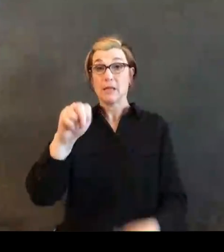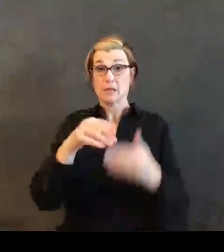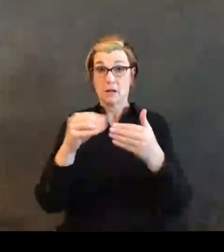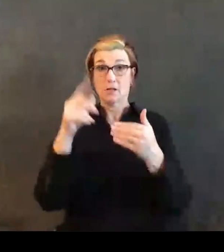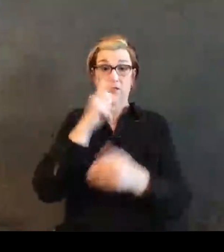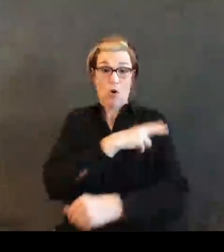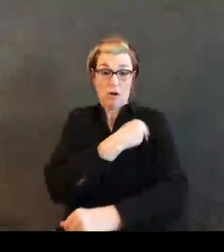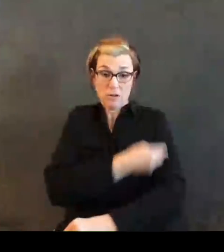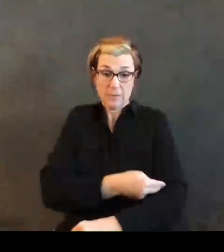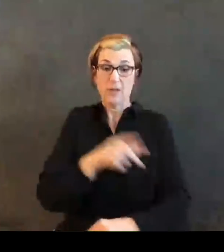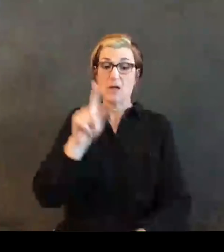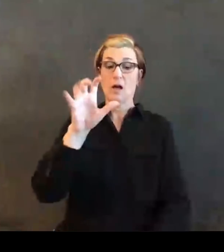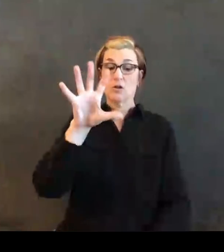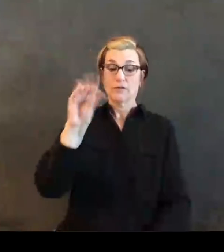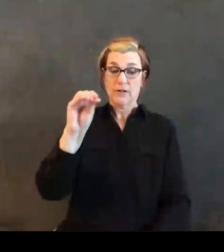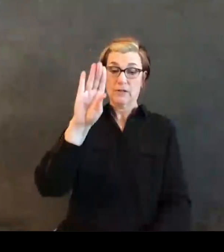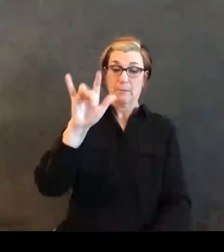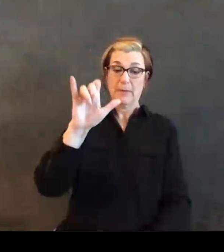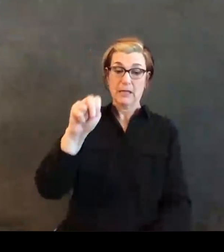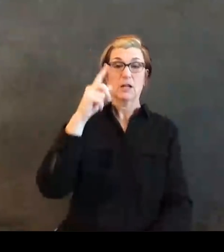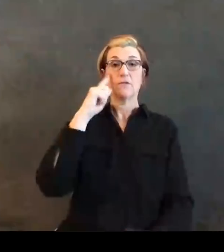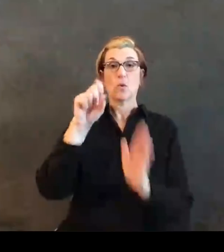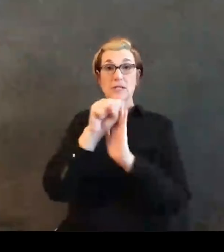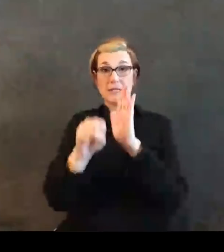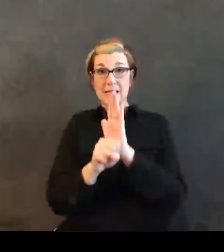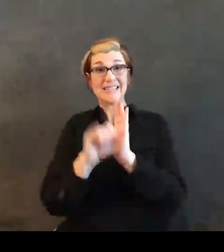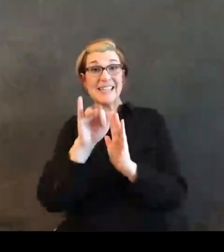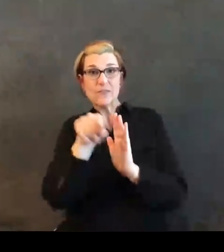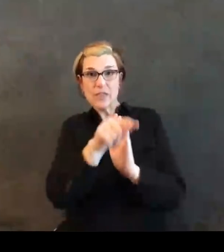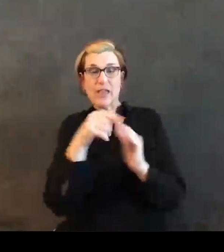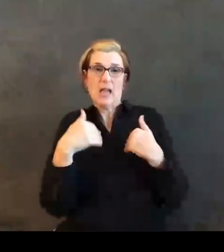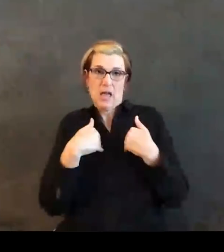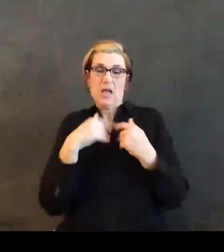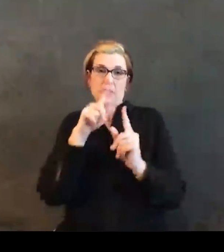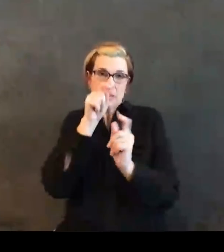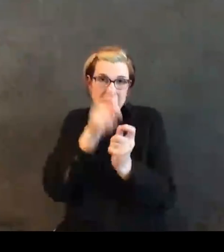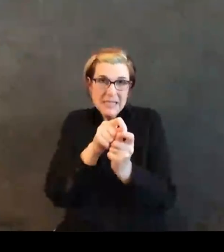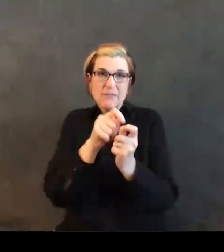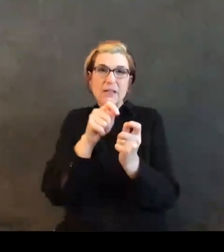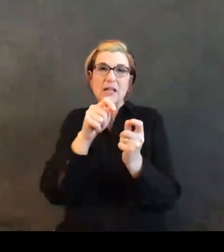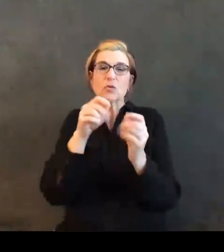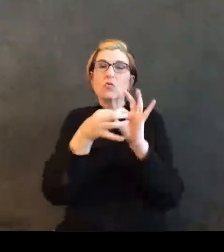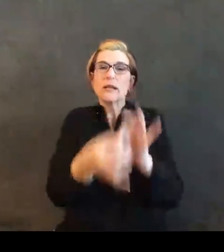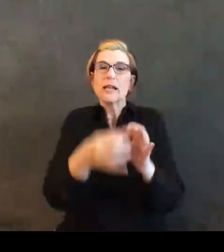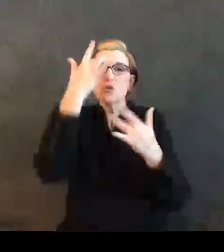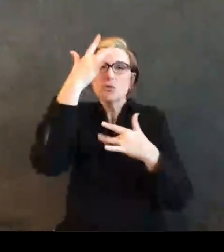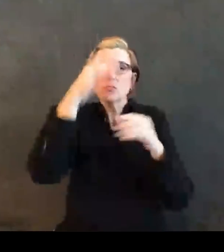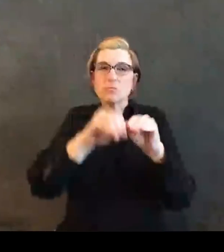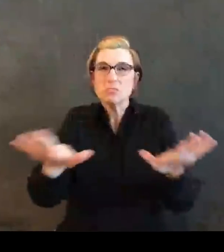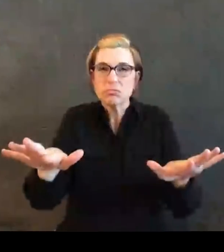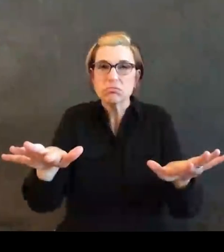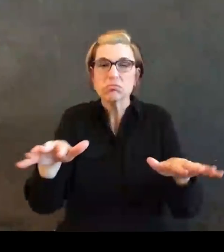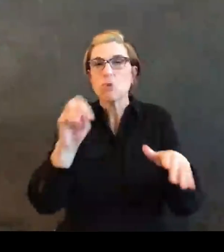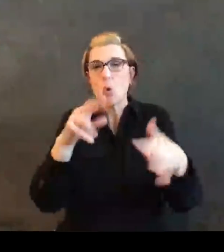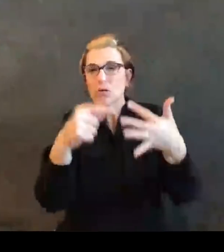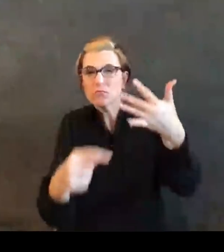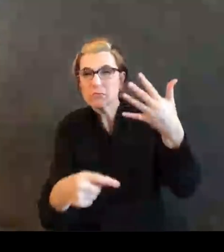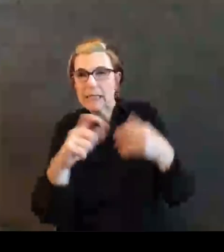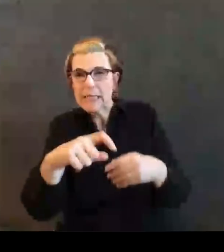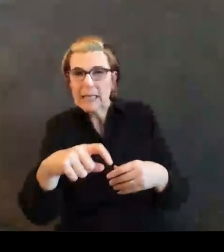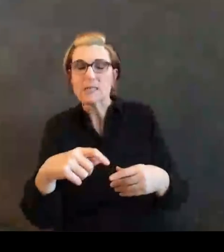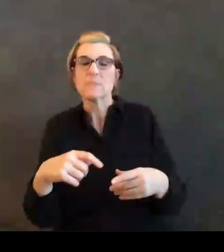billion to states that have specific coronavirus expenses, as well as many additional things. Mr. President, I especially